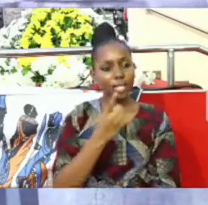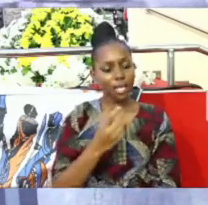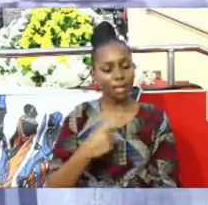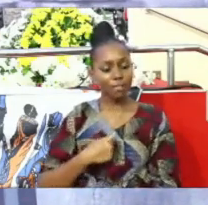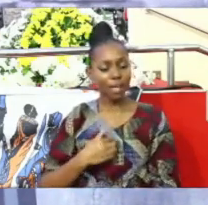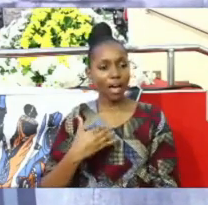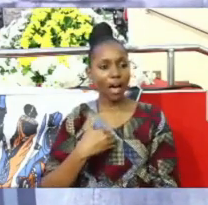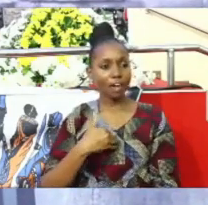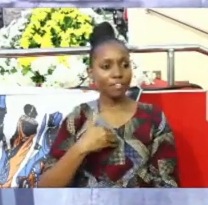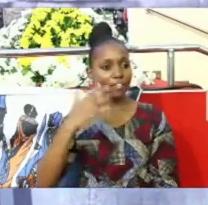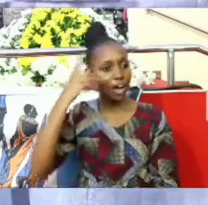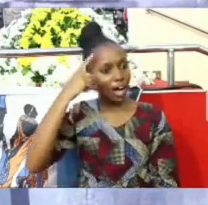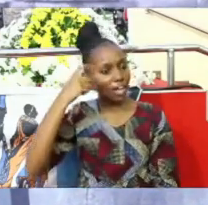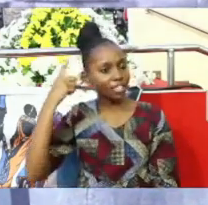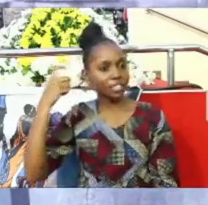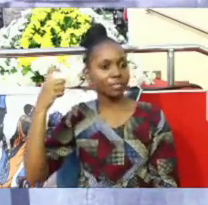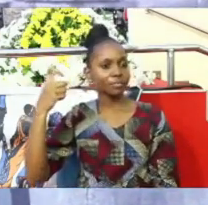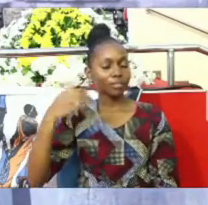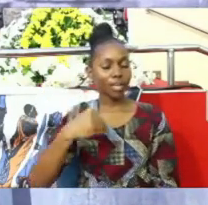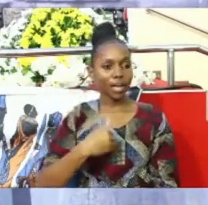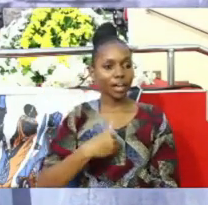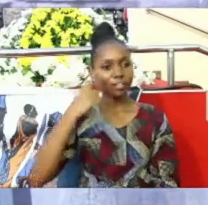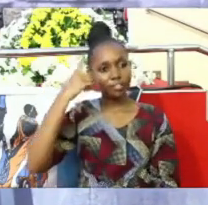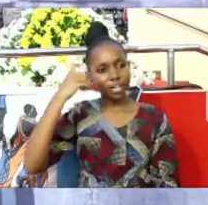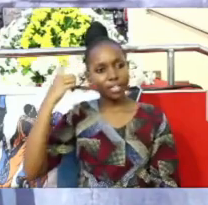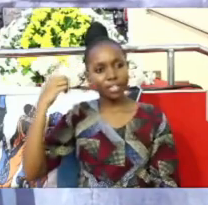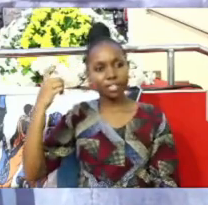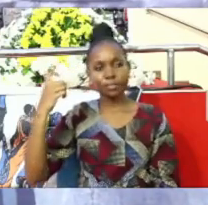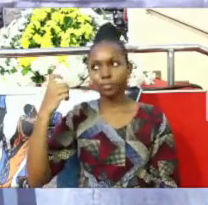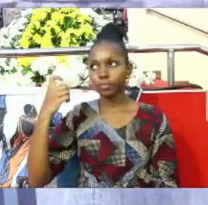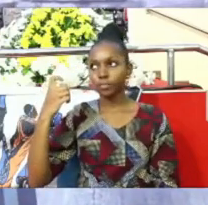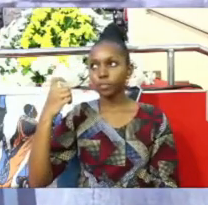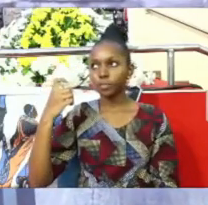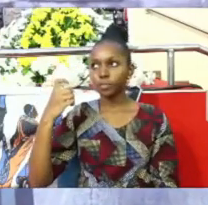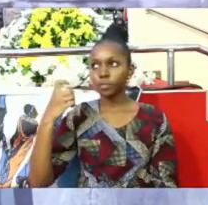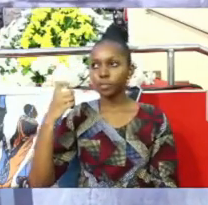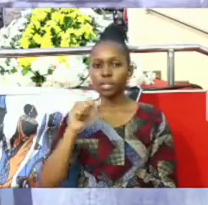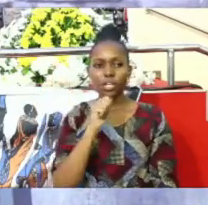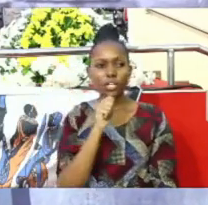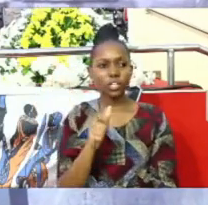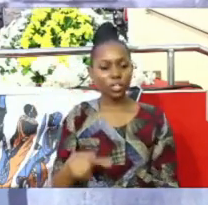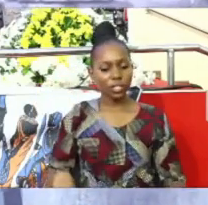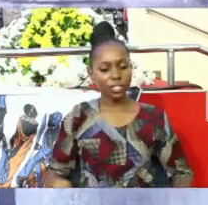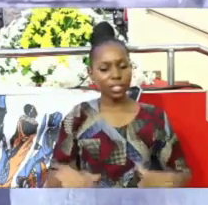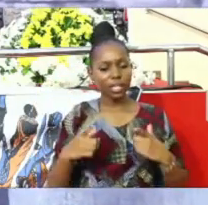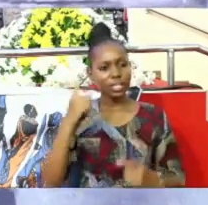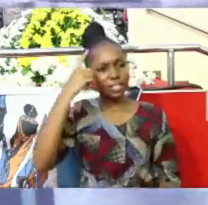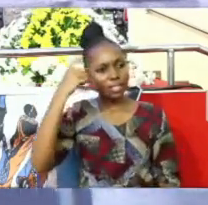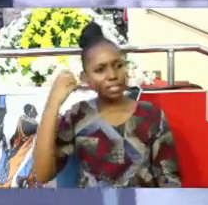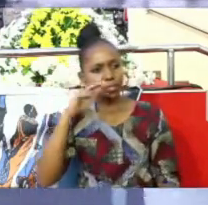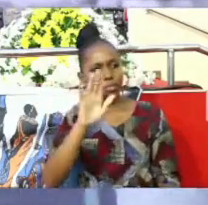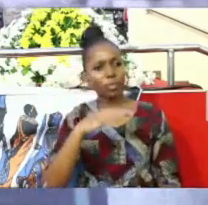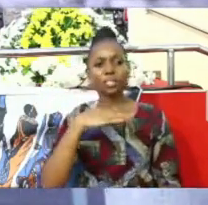dream. I have a dream. Keep your dreams alive. Don't let your dreams die. Don't